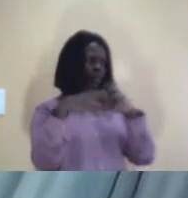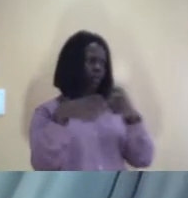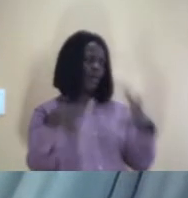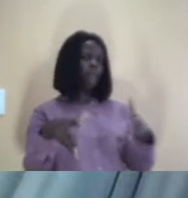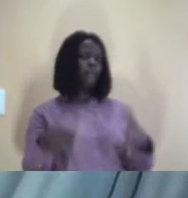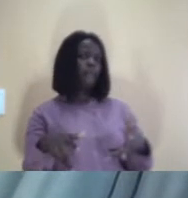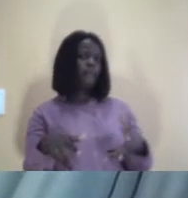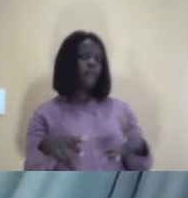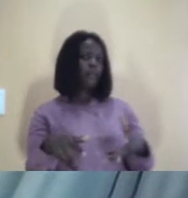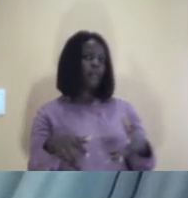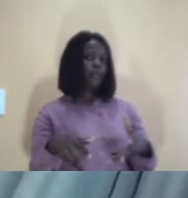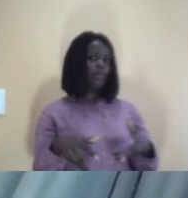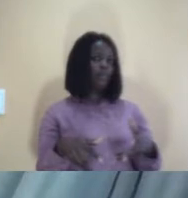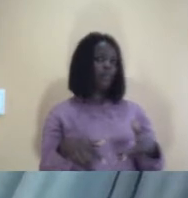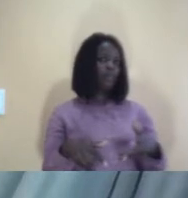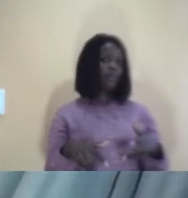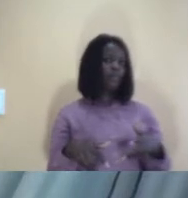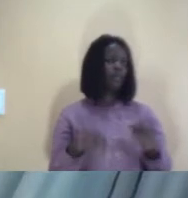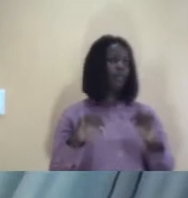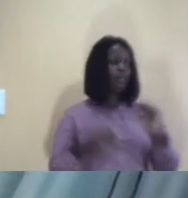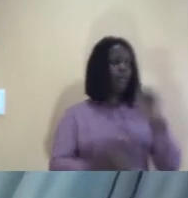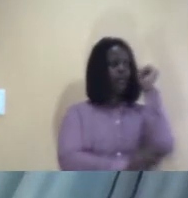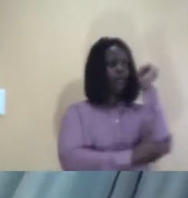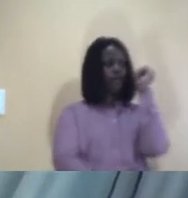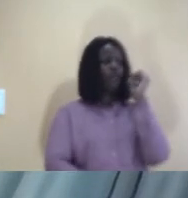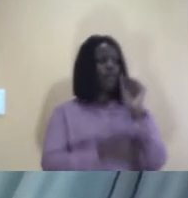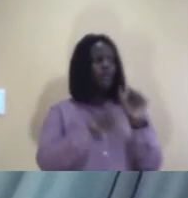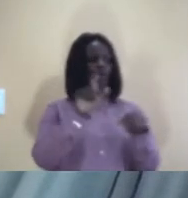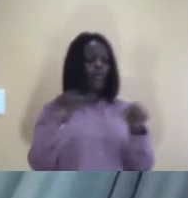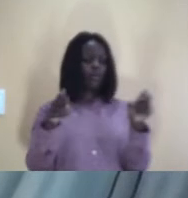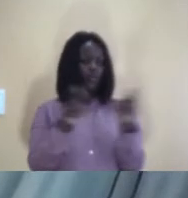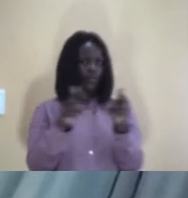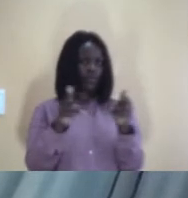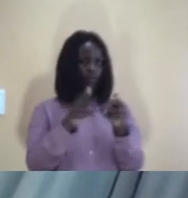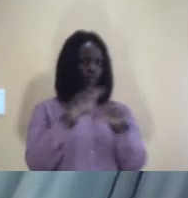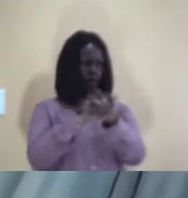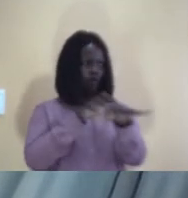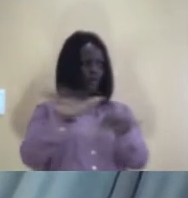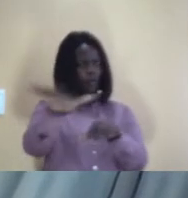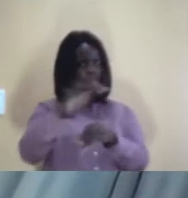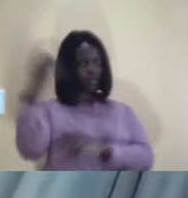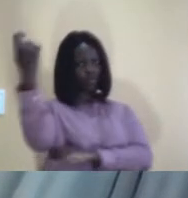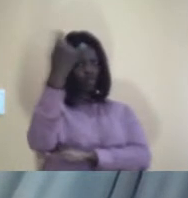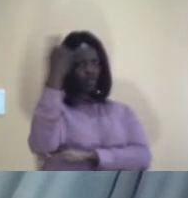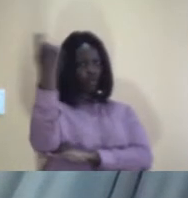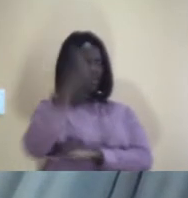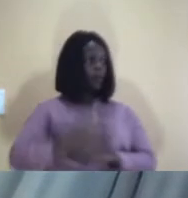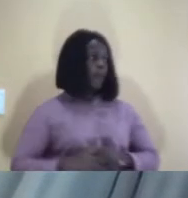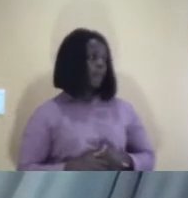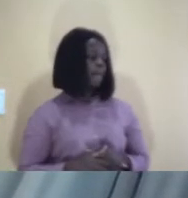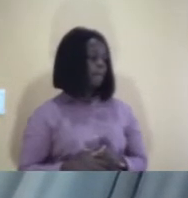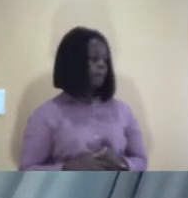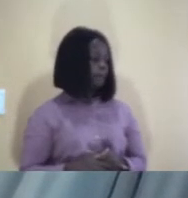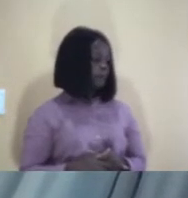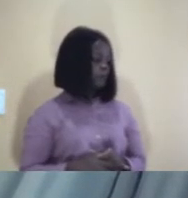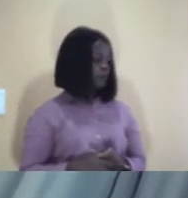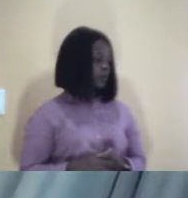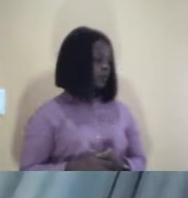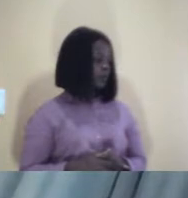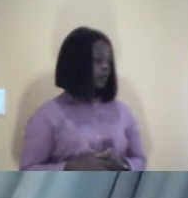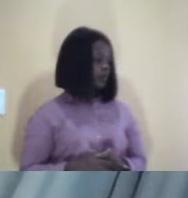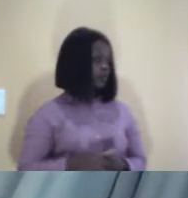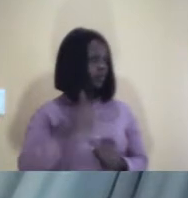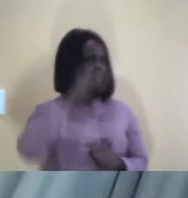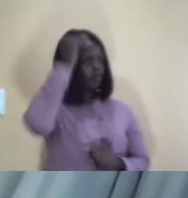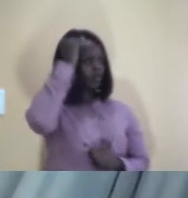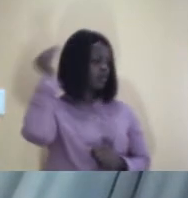means trouble and poverty of emerging farmers in rural areas. We also note the